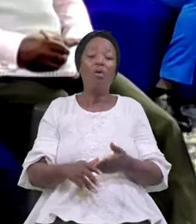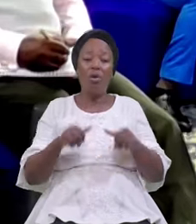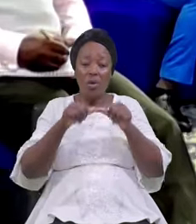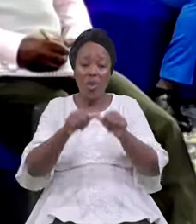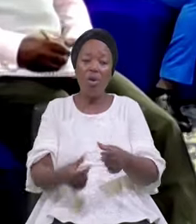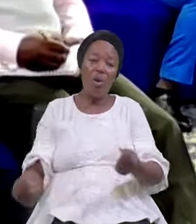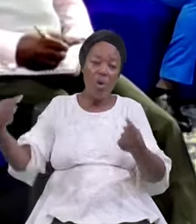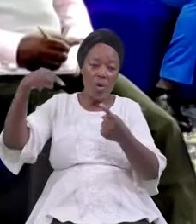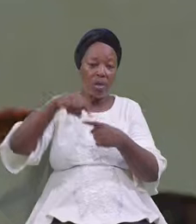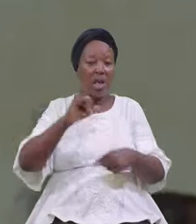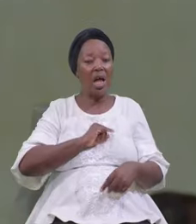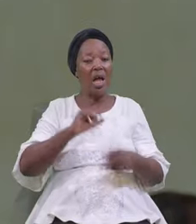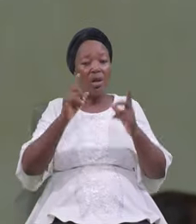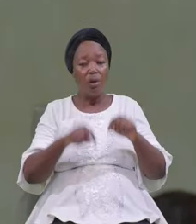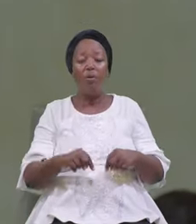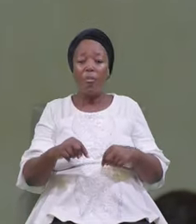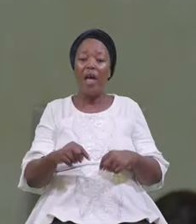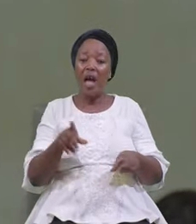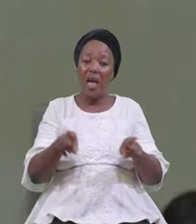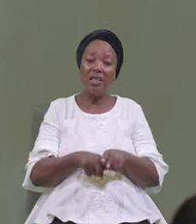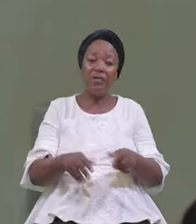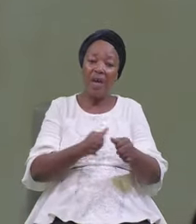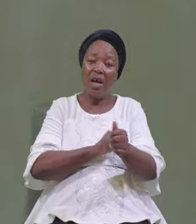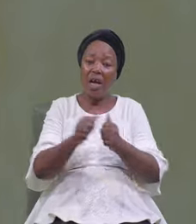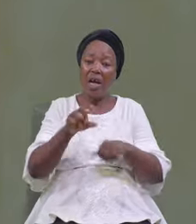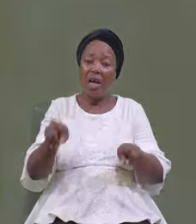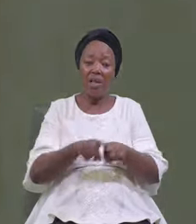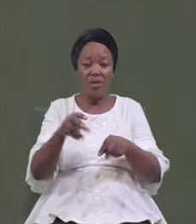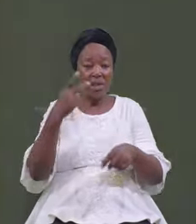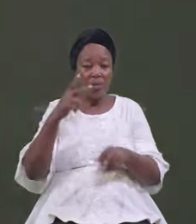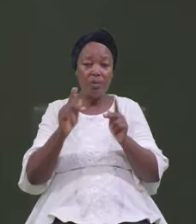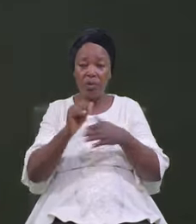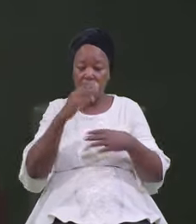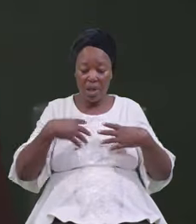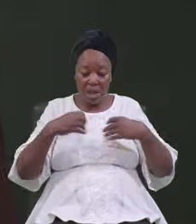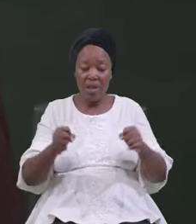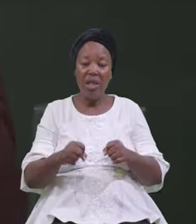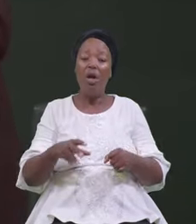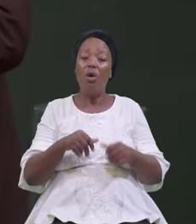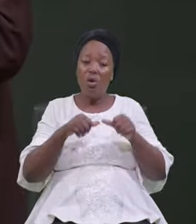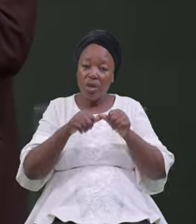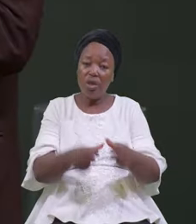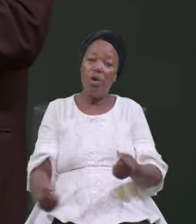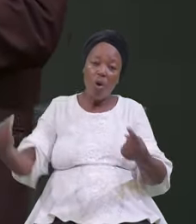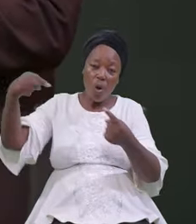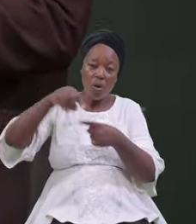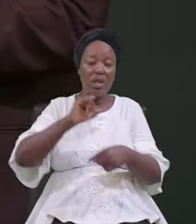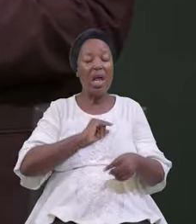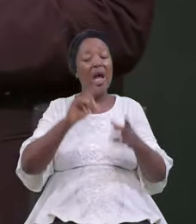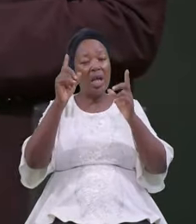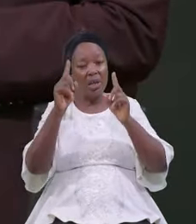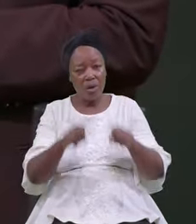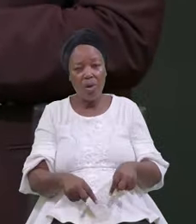be healed, occupy till I come. As long as there are converts to follow up, occupy